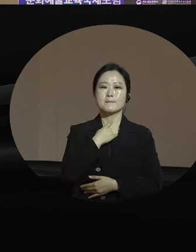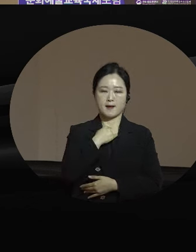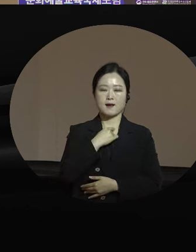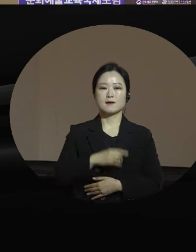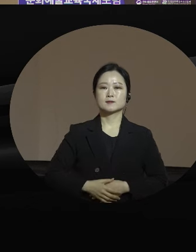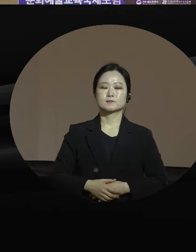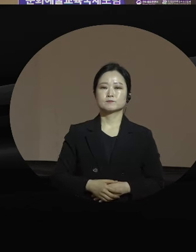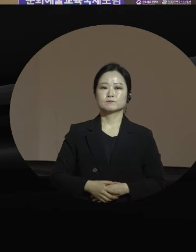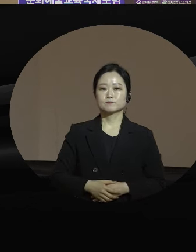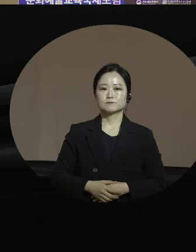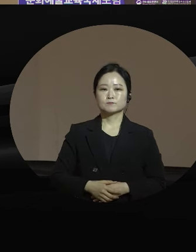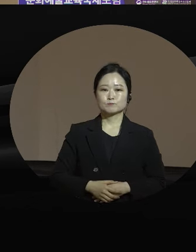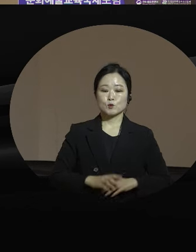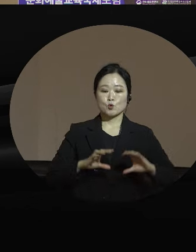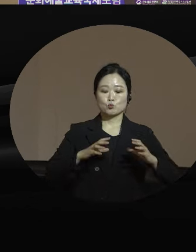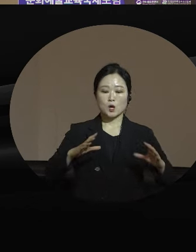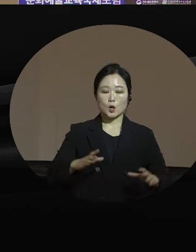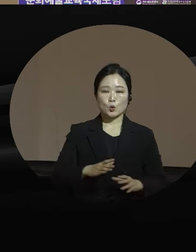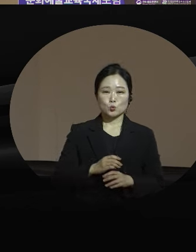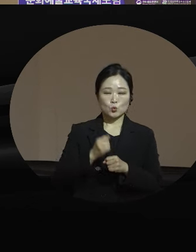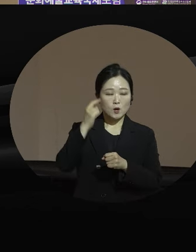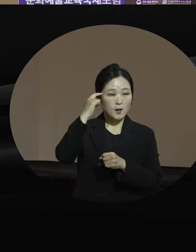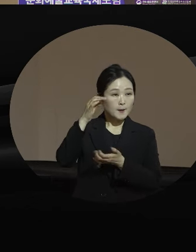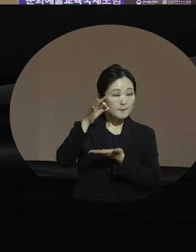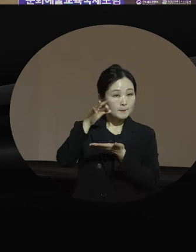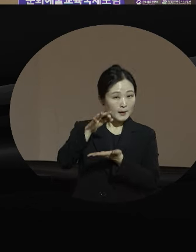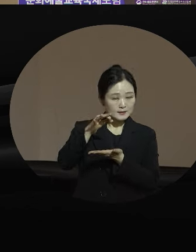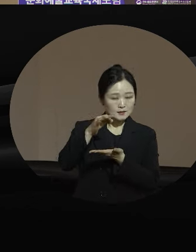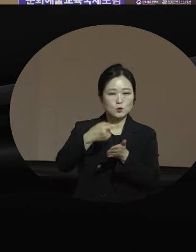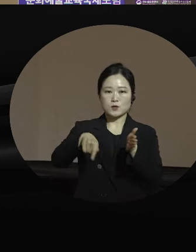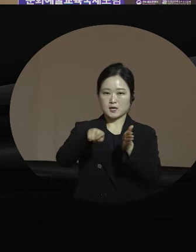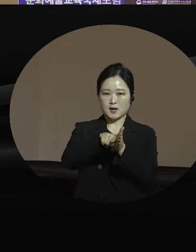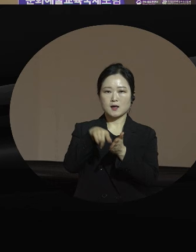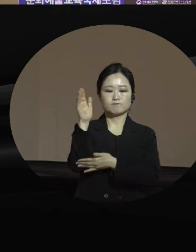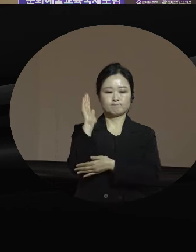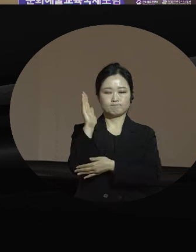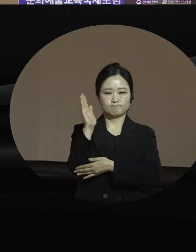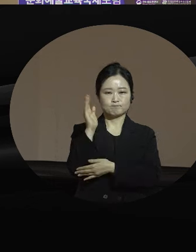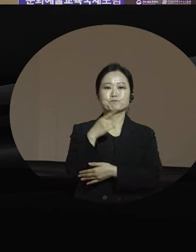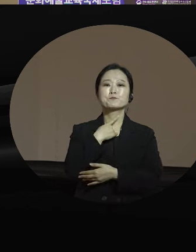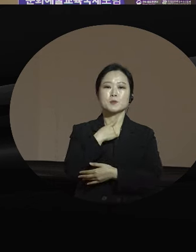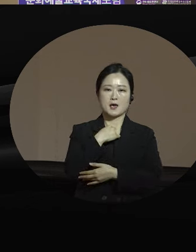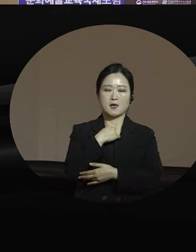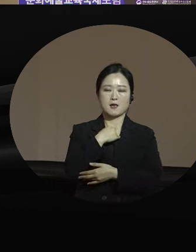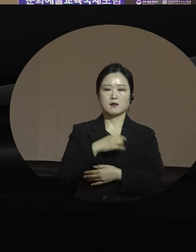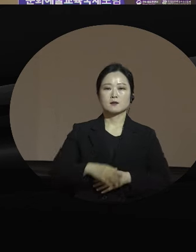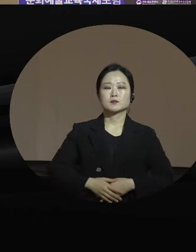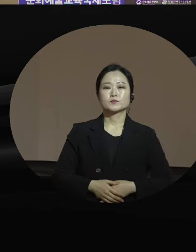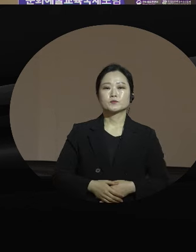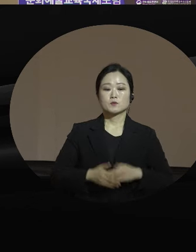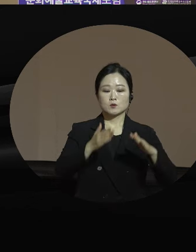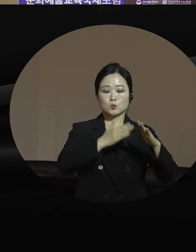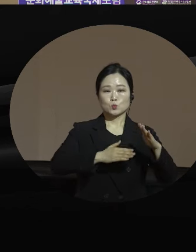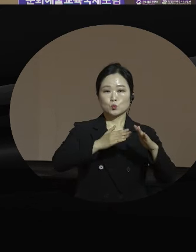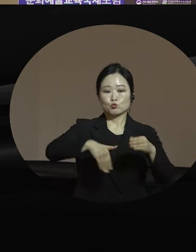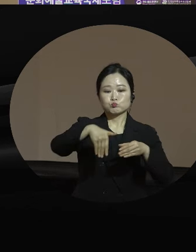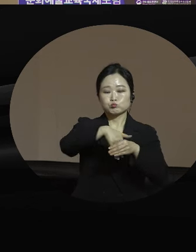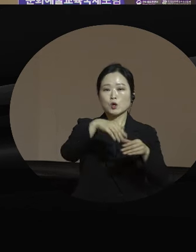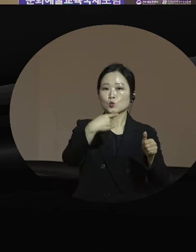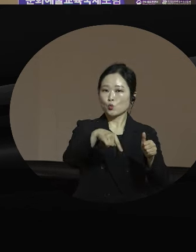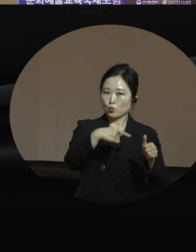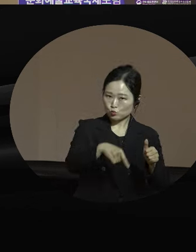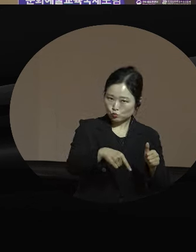education. Academics, the teachers and researchers organize the training and educational programs to empower